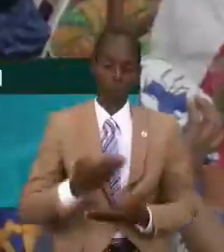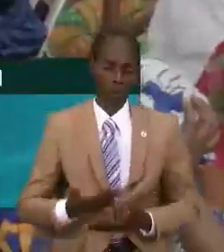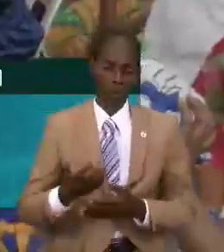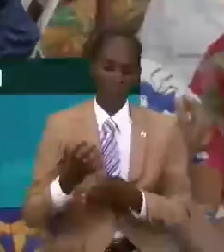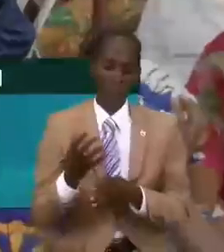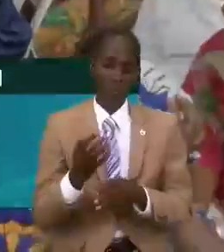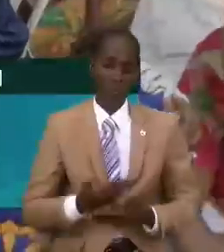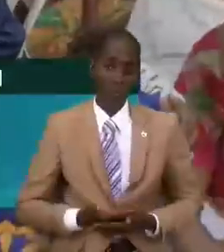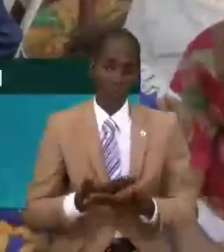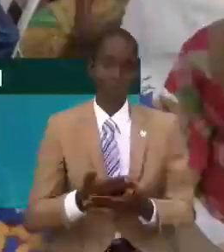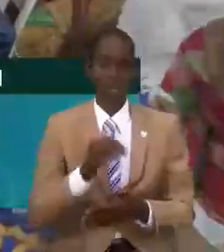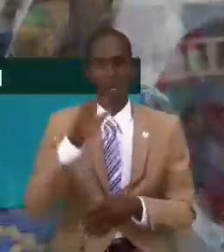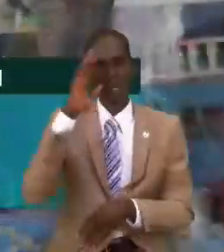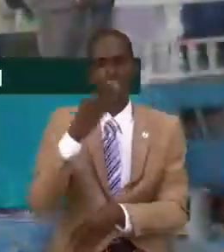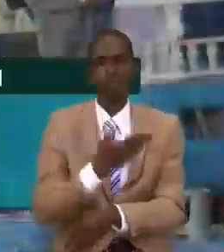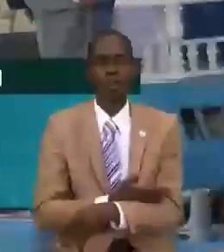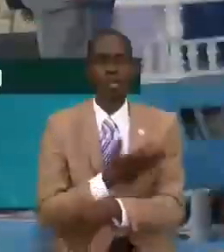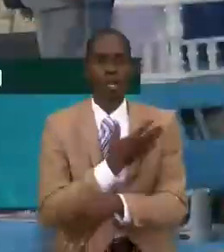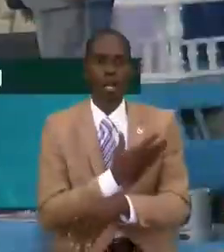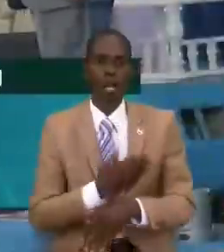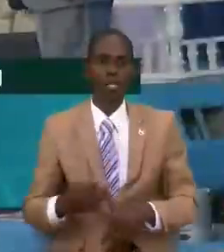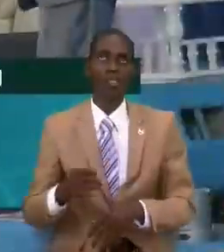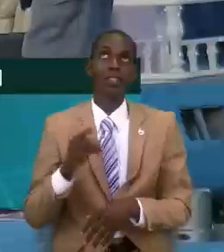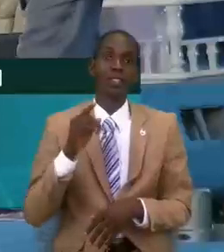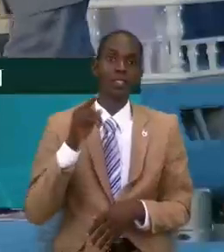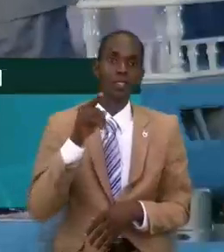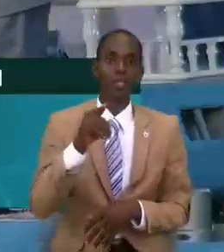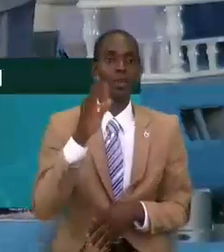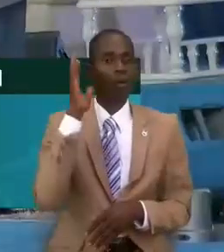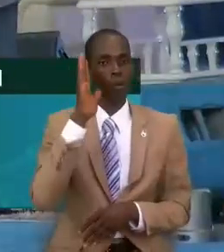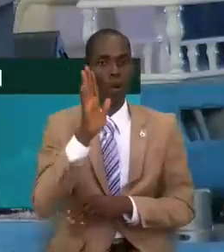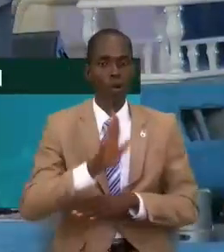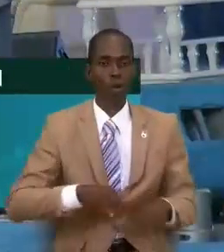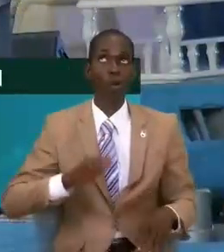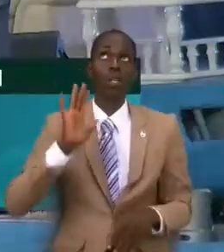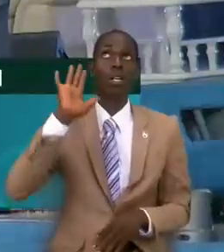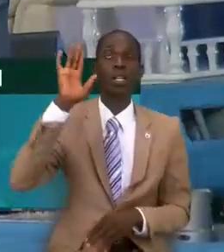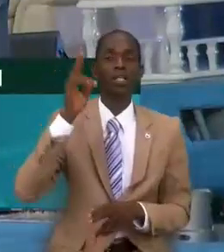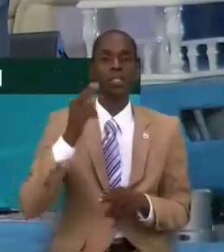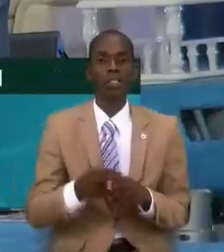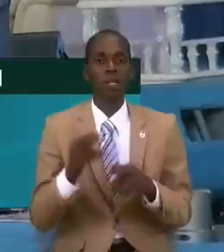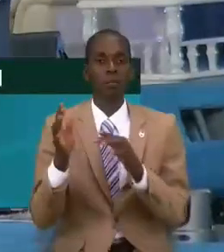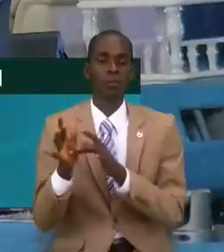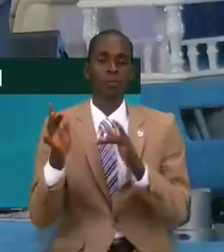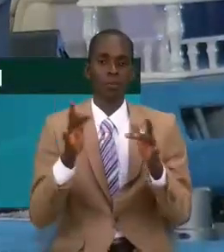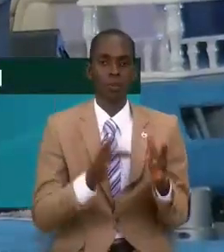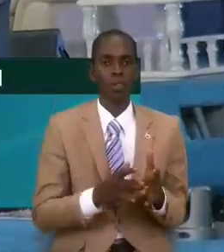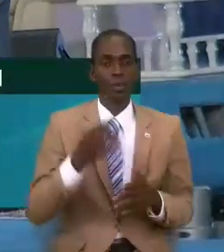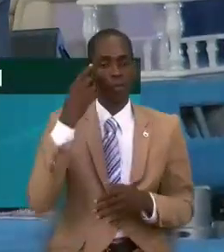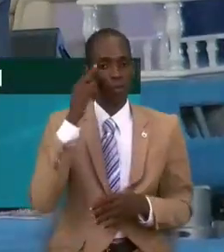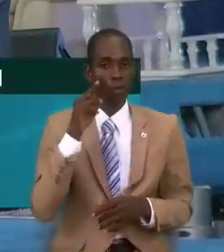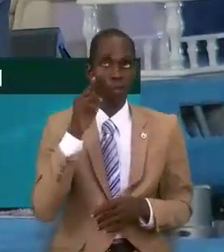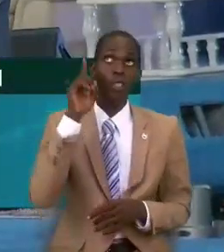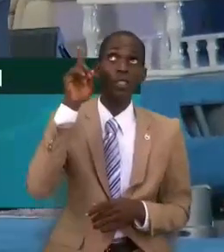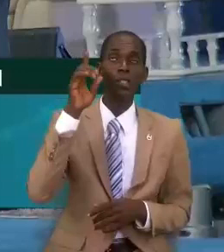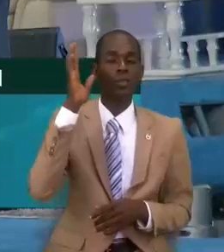shalt call his name Jesus, for he shall save, he shall set